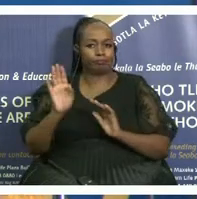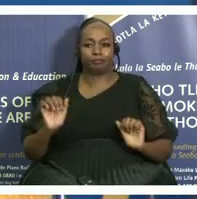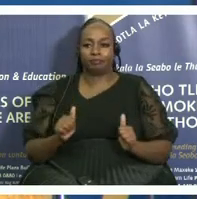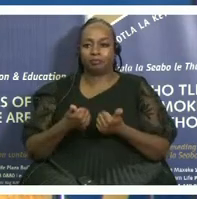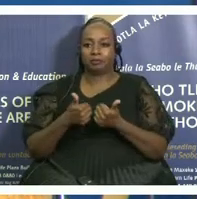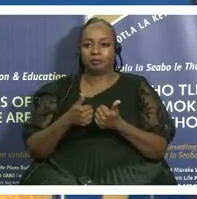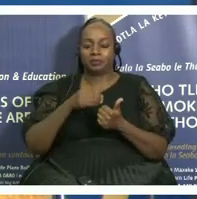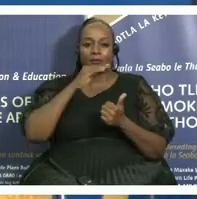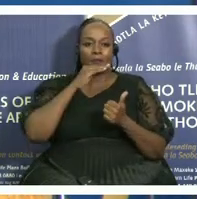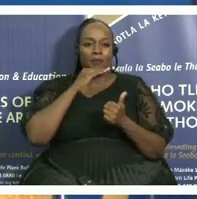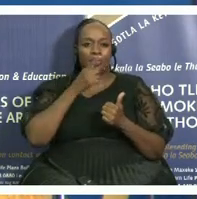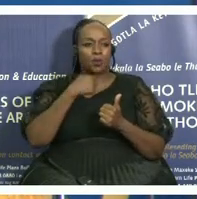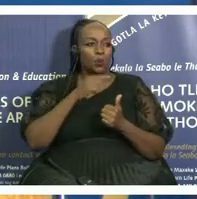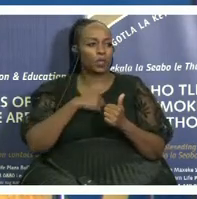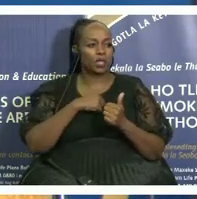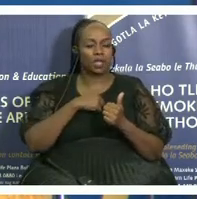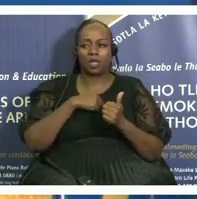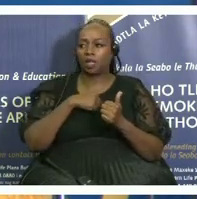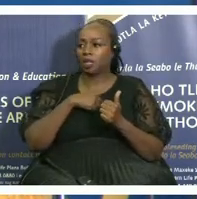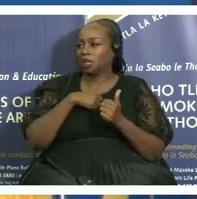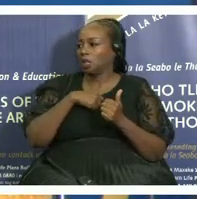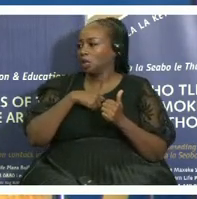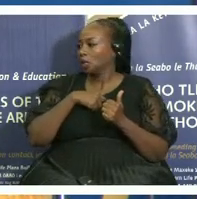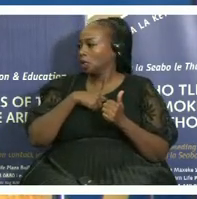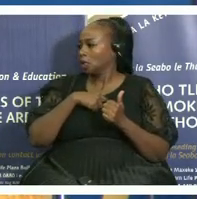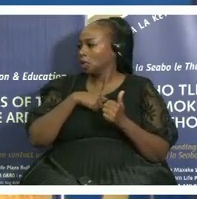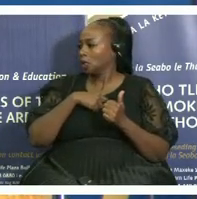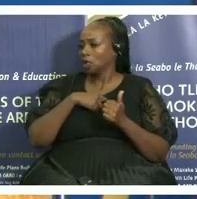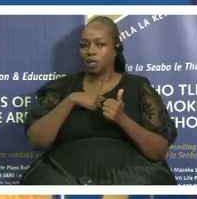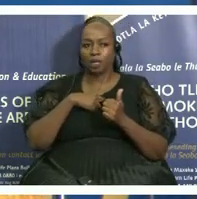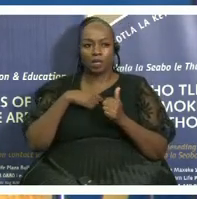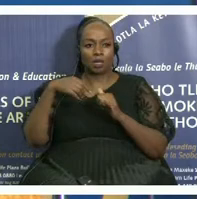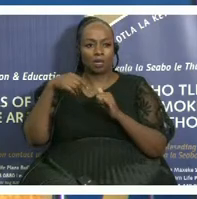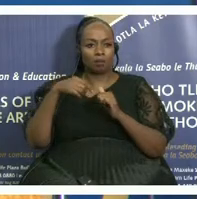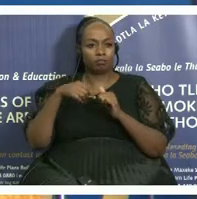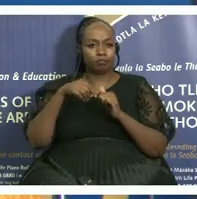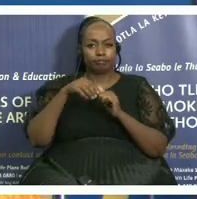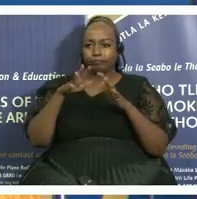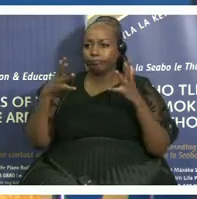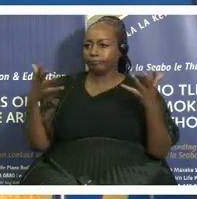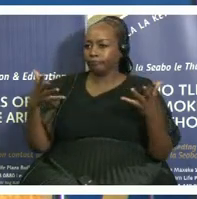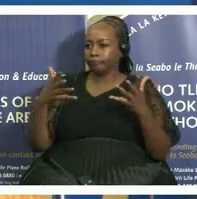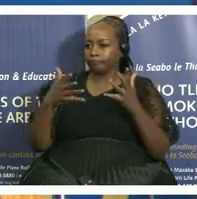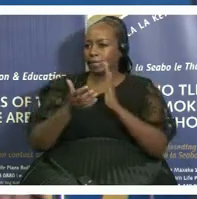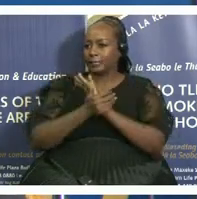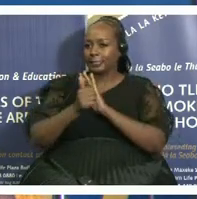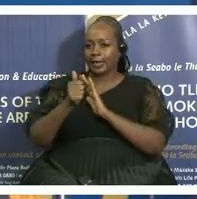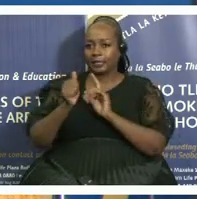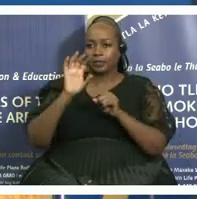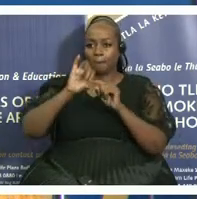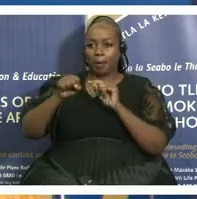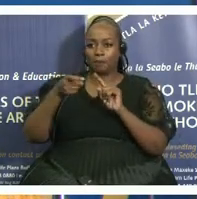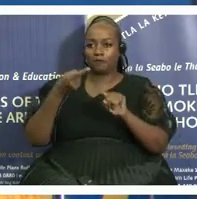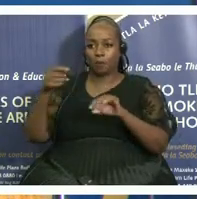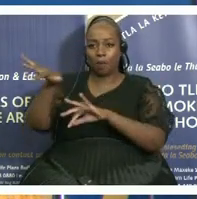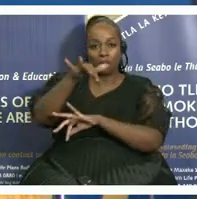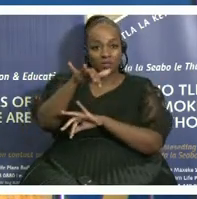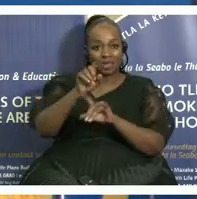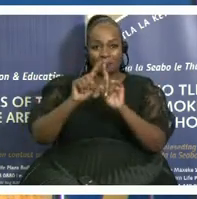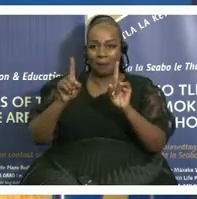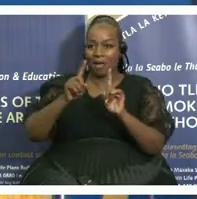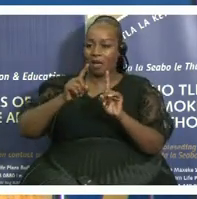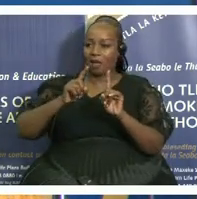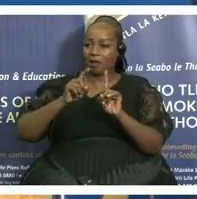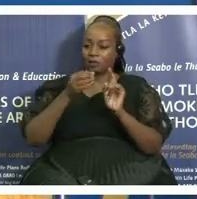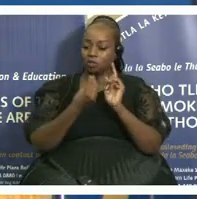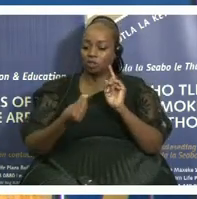ke ra dula re bona talente tse ding ka ntle bo Ronaldo bo ma empa bana ba rona ba na le talente fetang